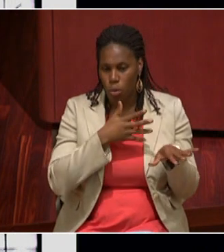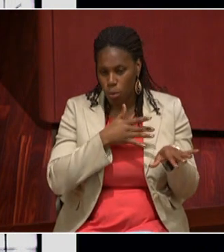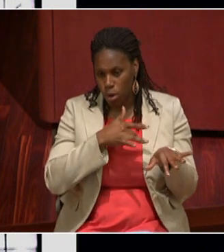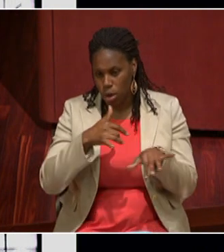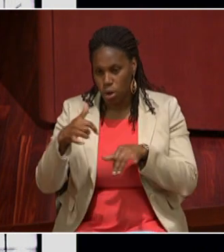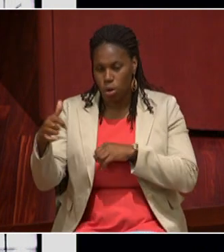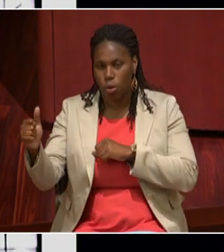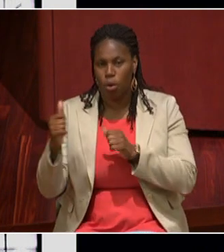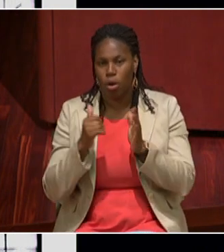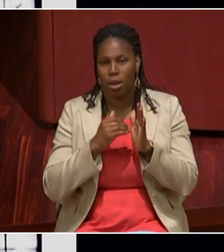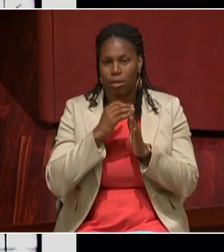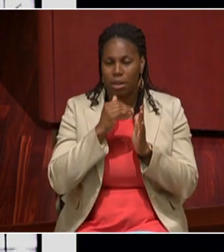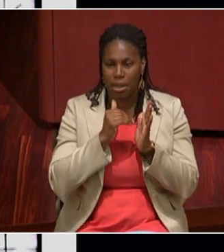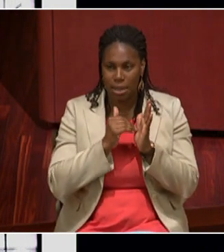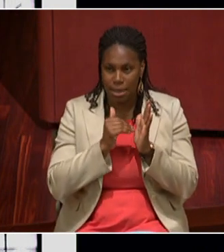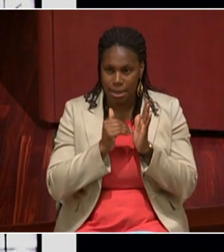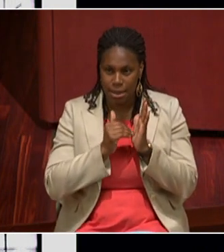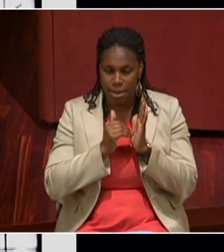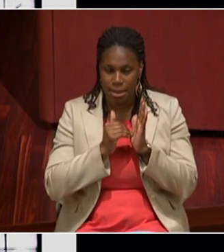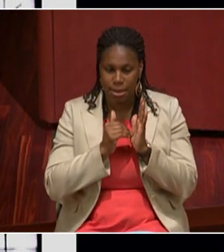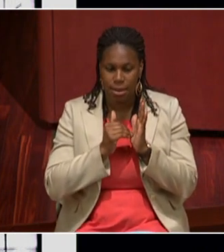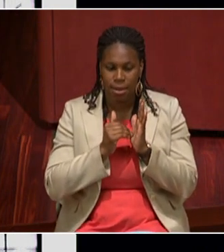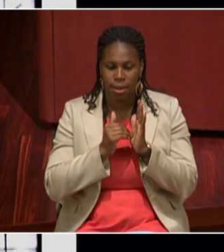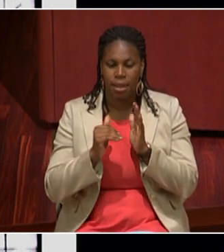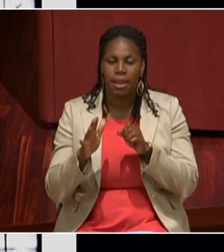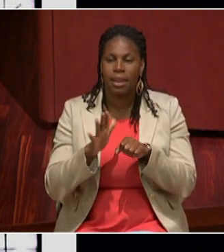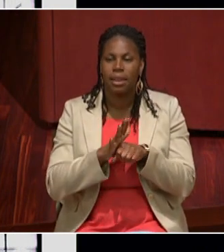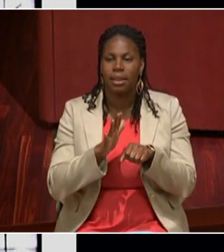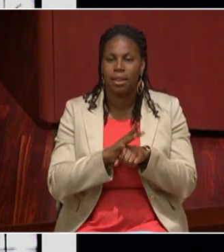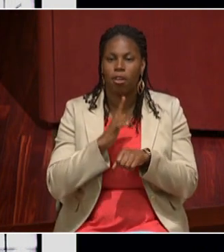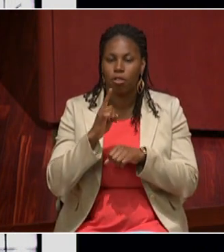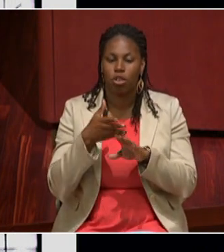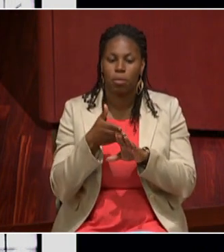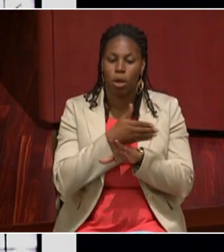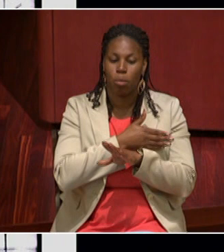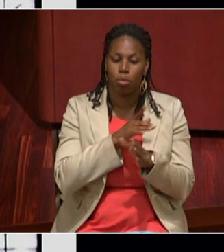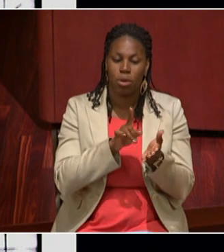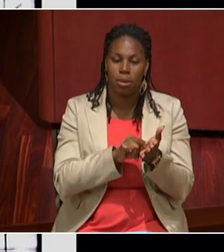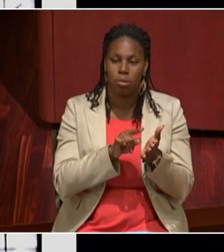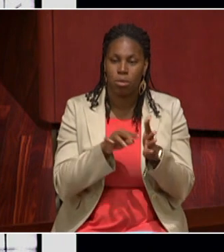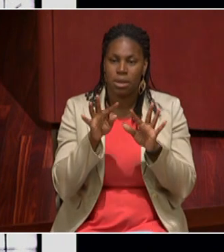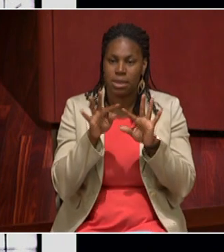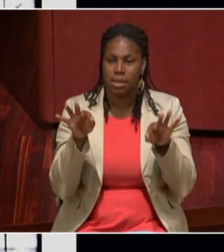enough for there to be a need for that to be part of the pre-printed form.